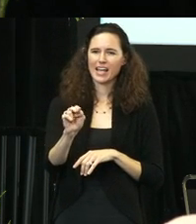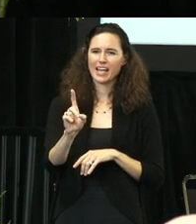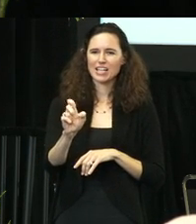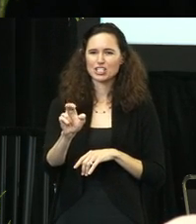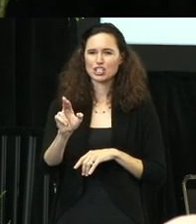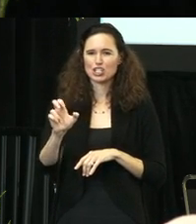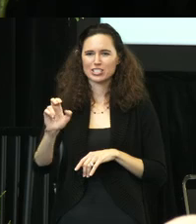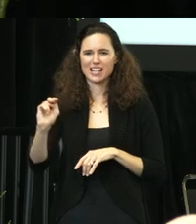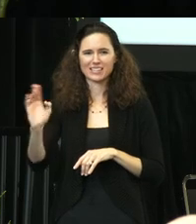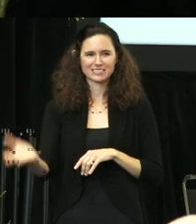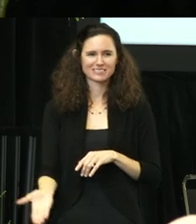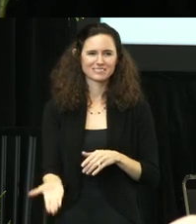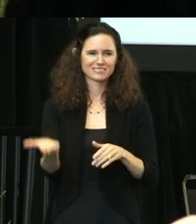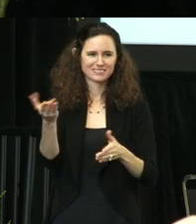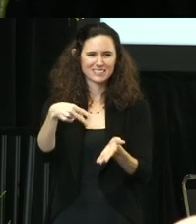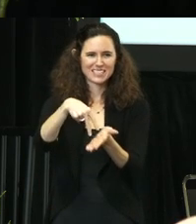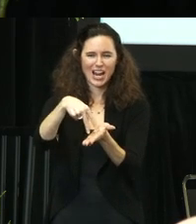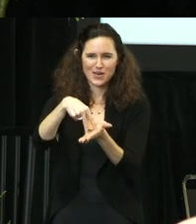wave.